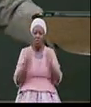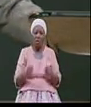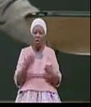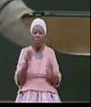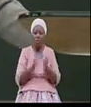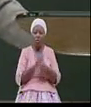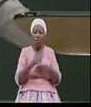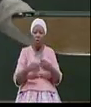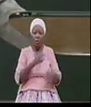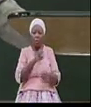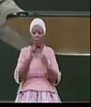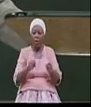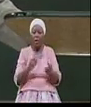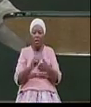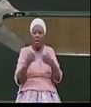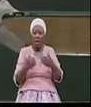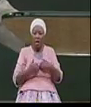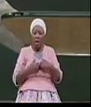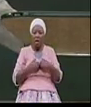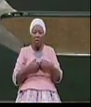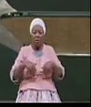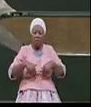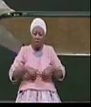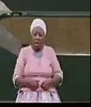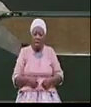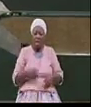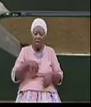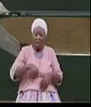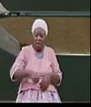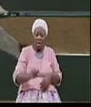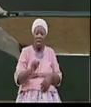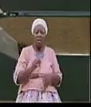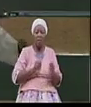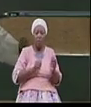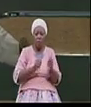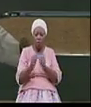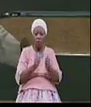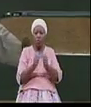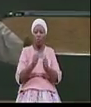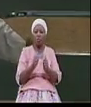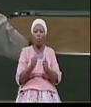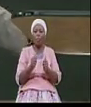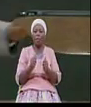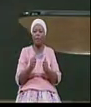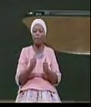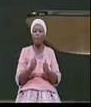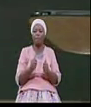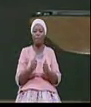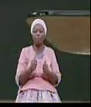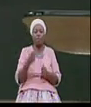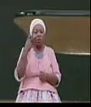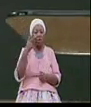had. Faint, yet they pursued. But look at this. Look at verse